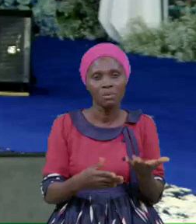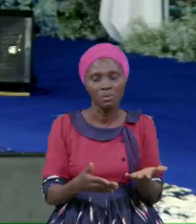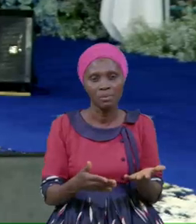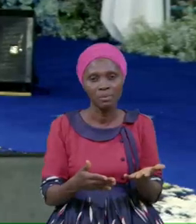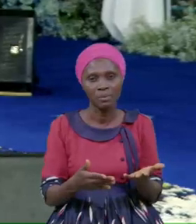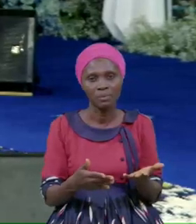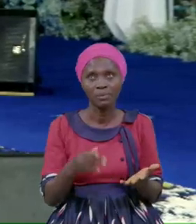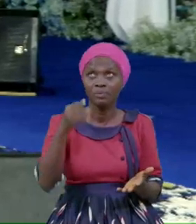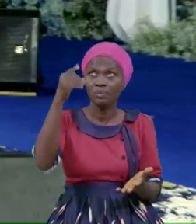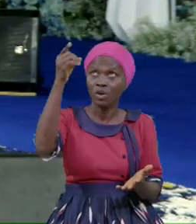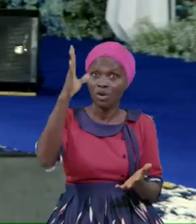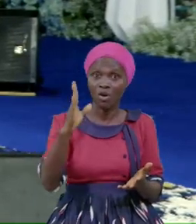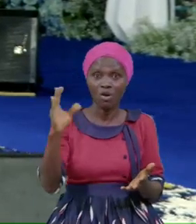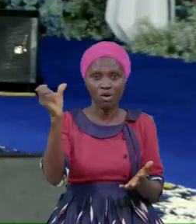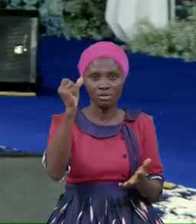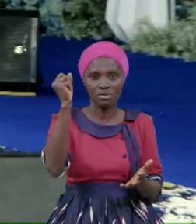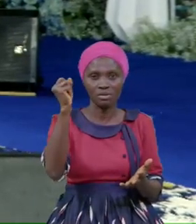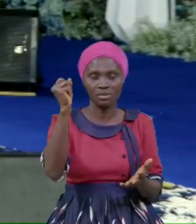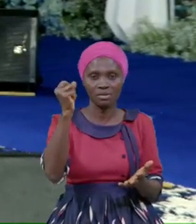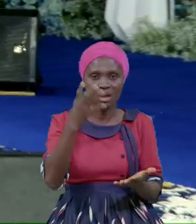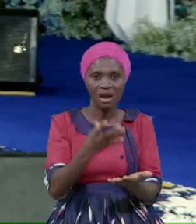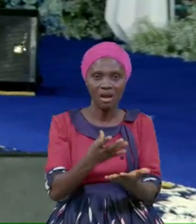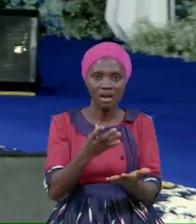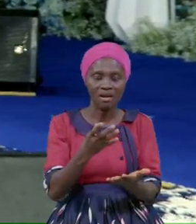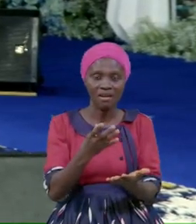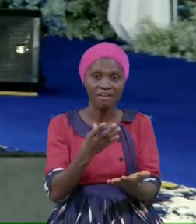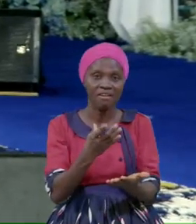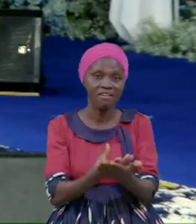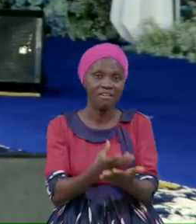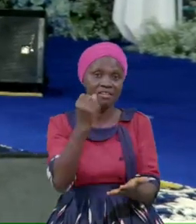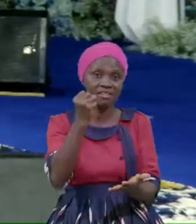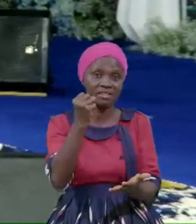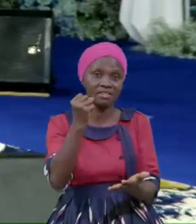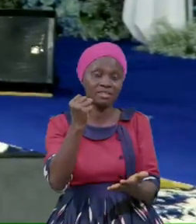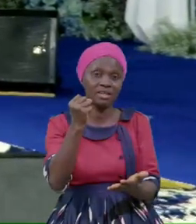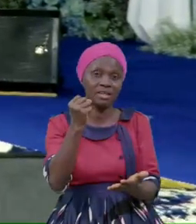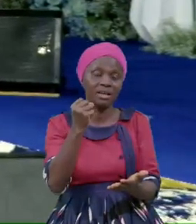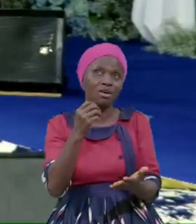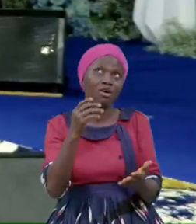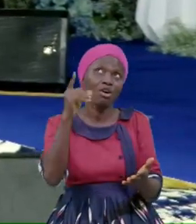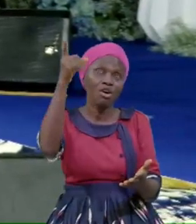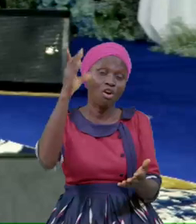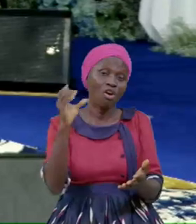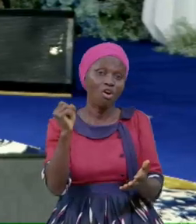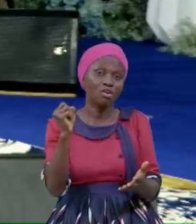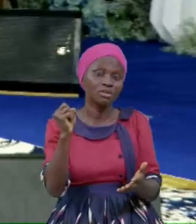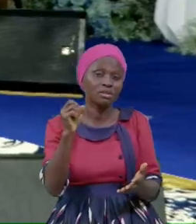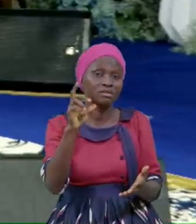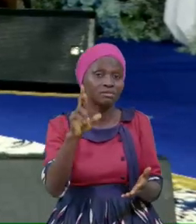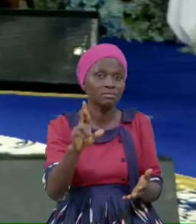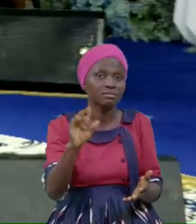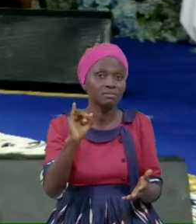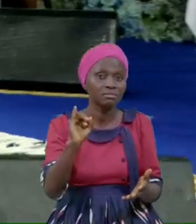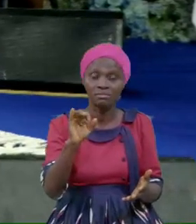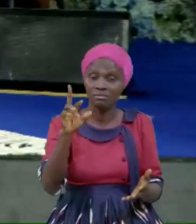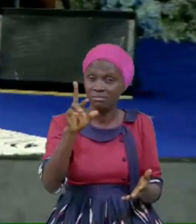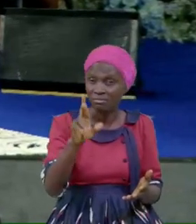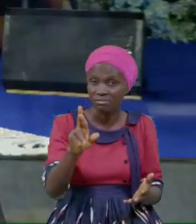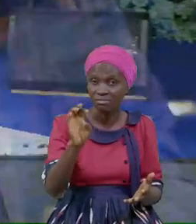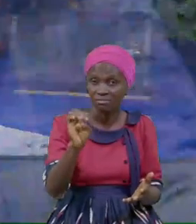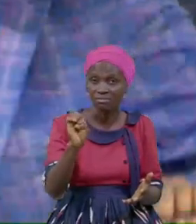God's riches at Christ's expense. That's why we're saying that